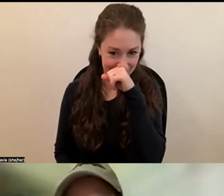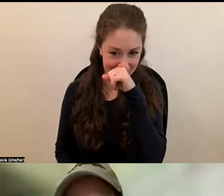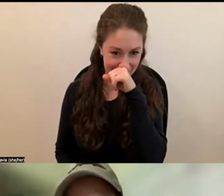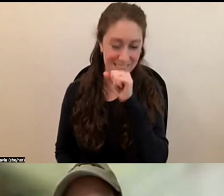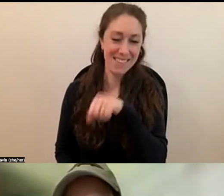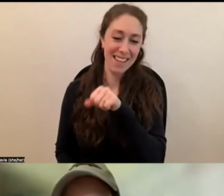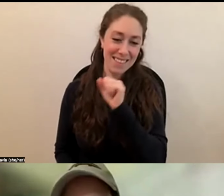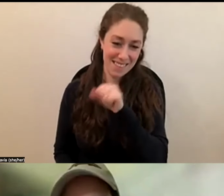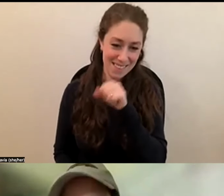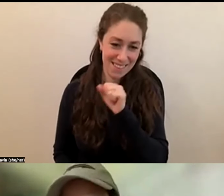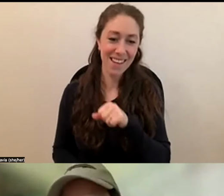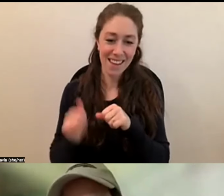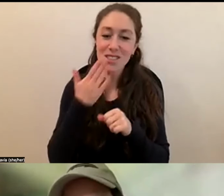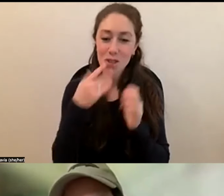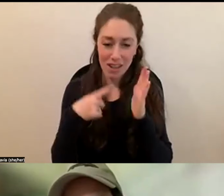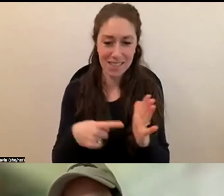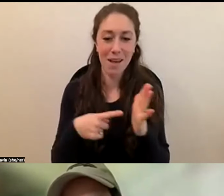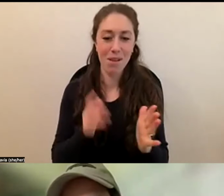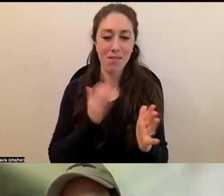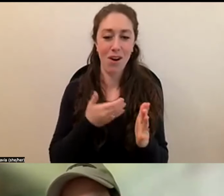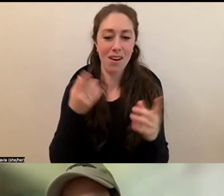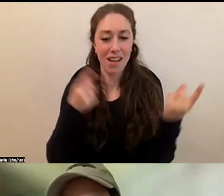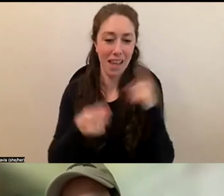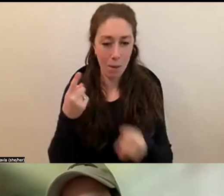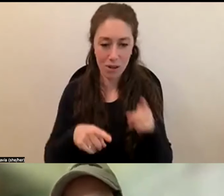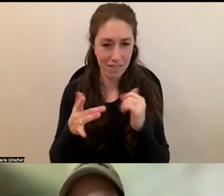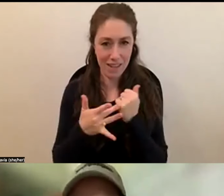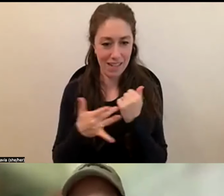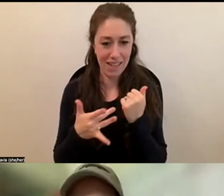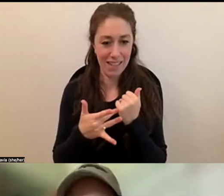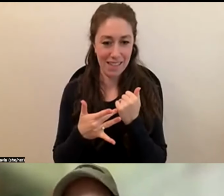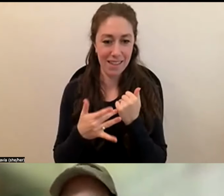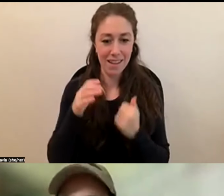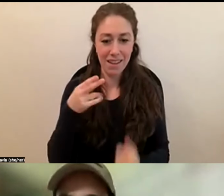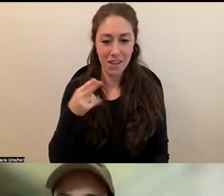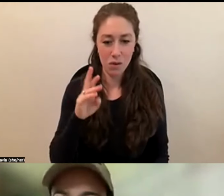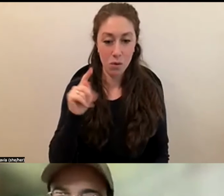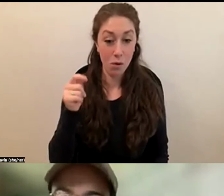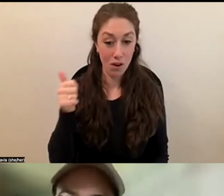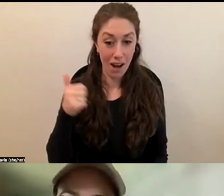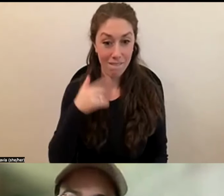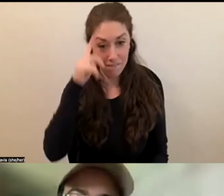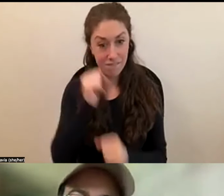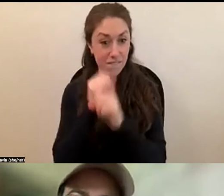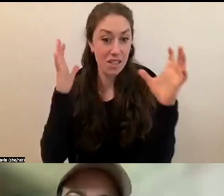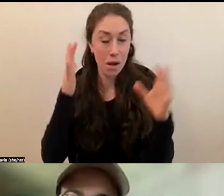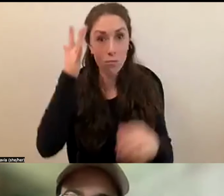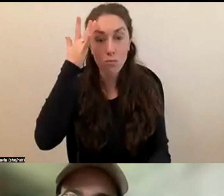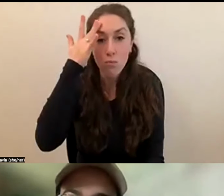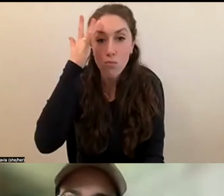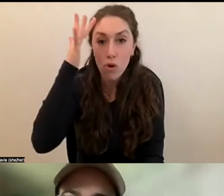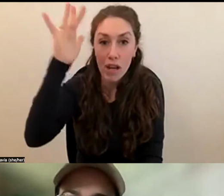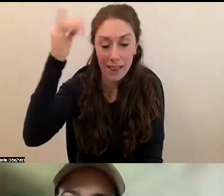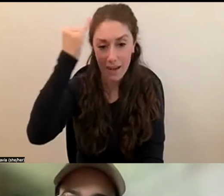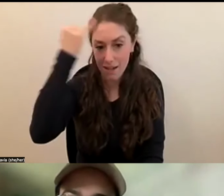Yes, so that's a good example of our collaborative technique, which is like Hubert has a vision and a brilliant idea, and